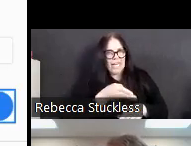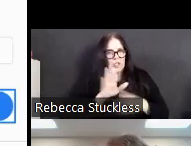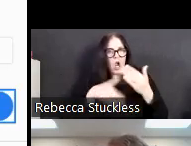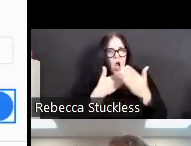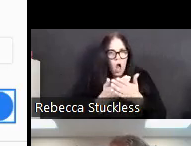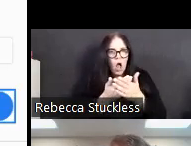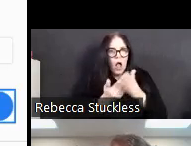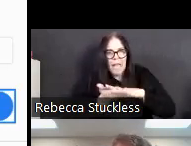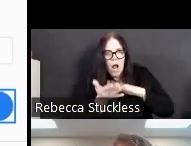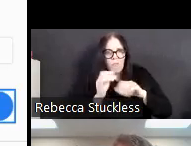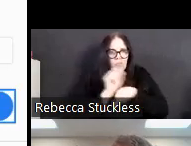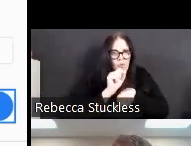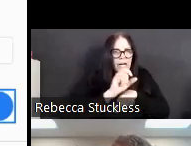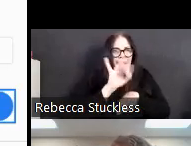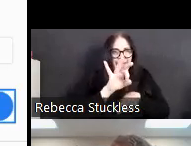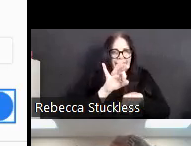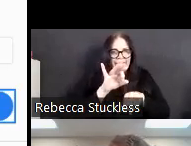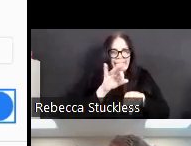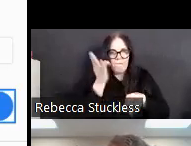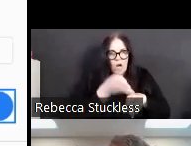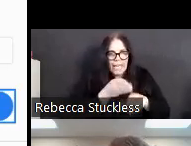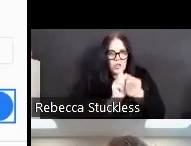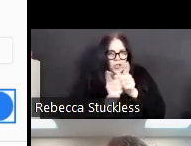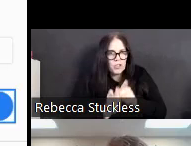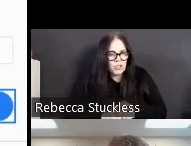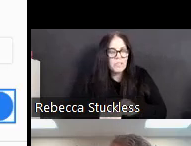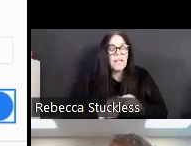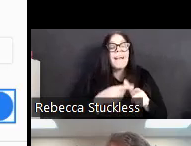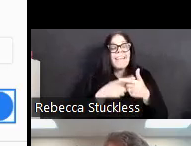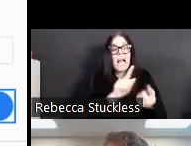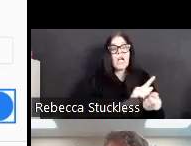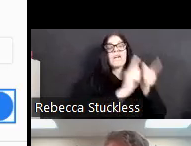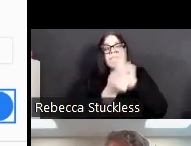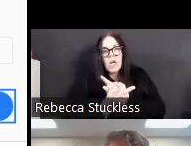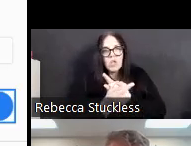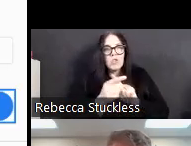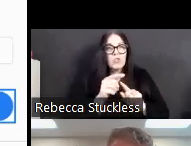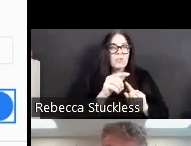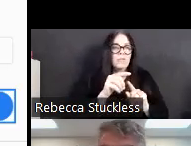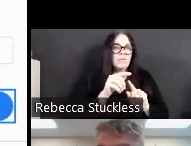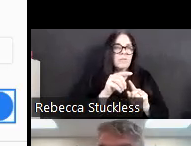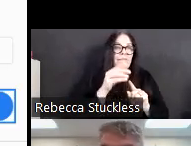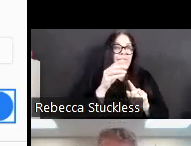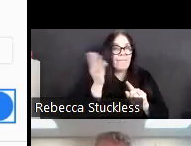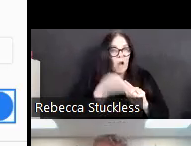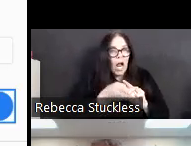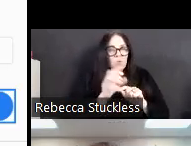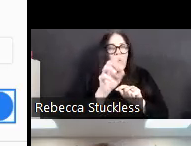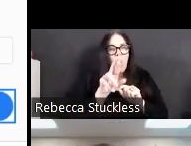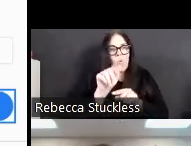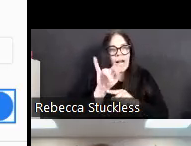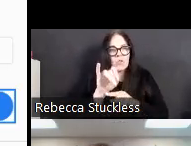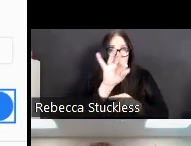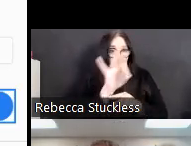of fractions, and then the conversion of fractions or ratios, working with ratios or conversions. And so that's exactly what this